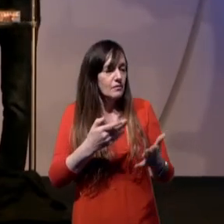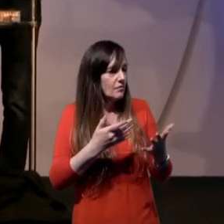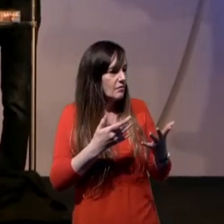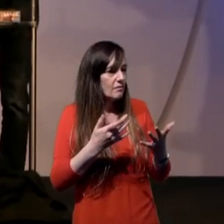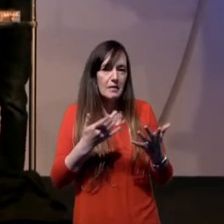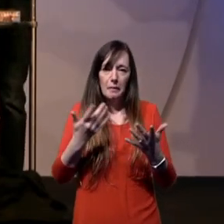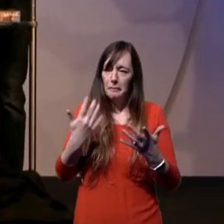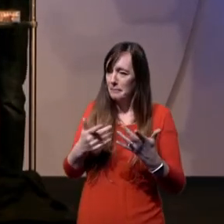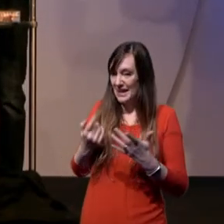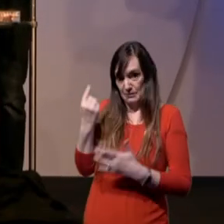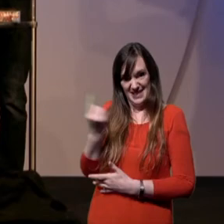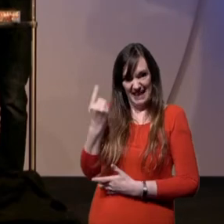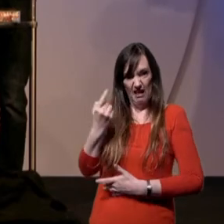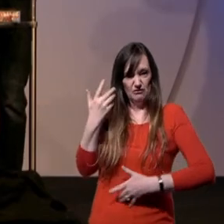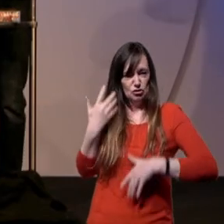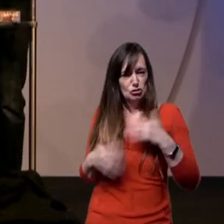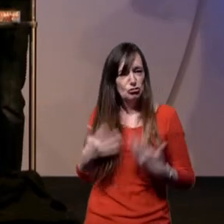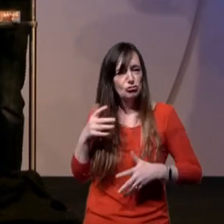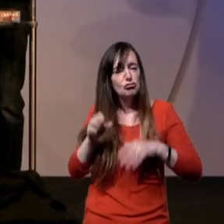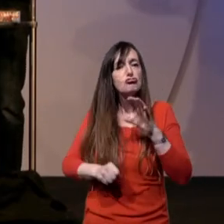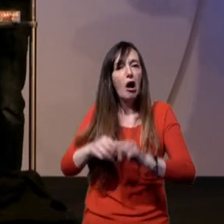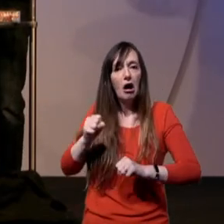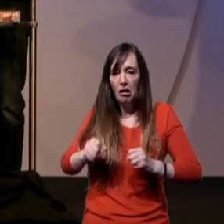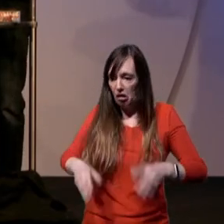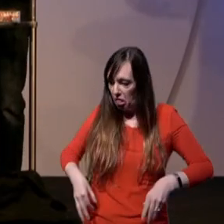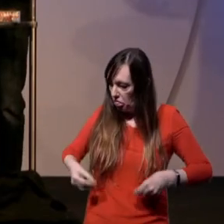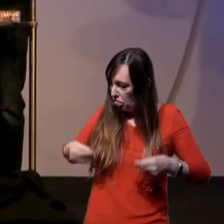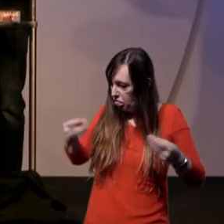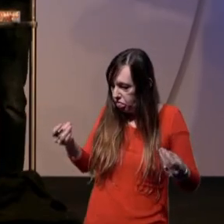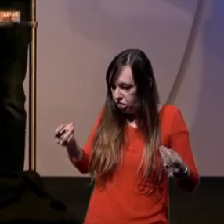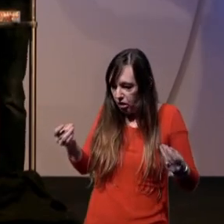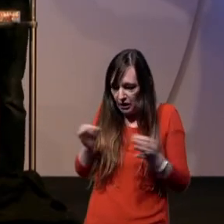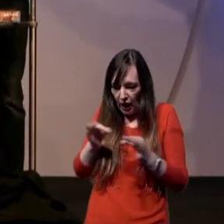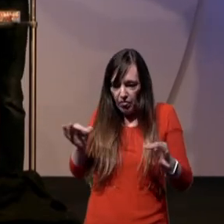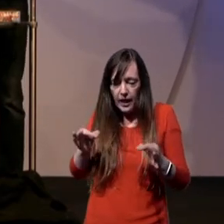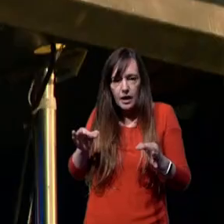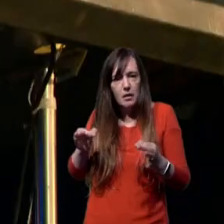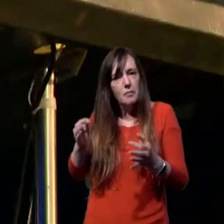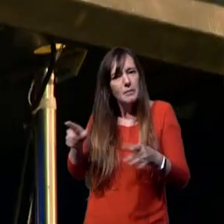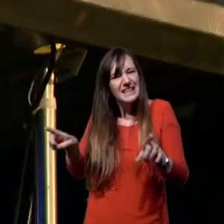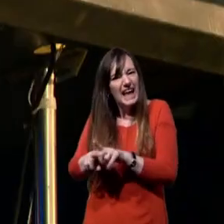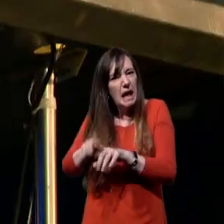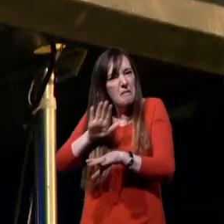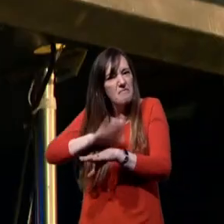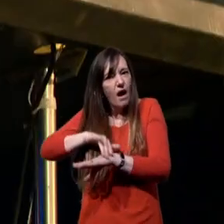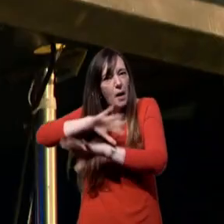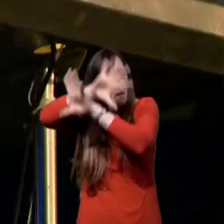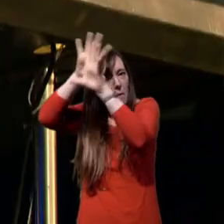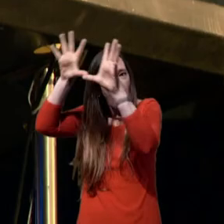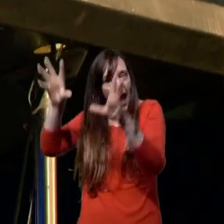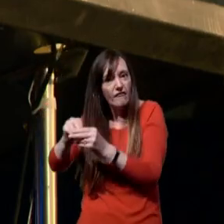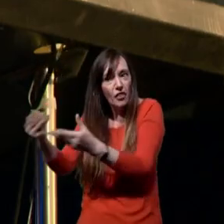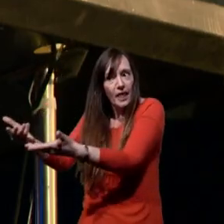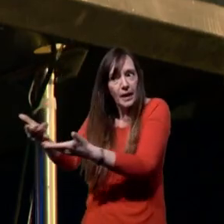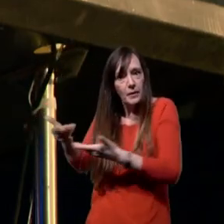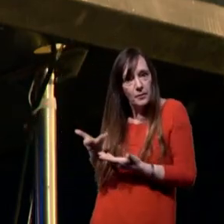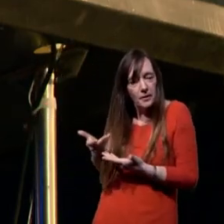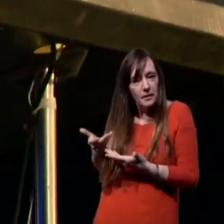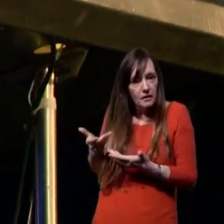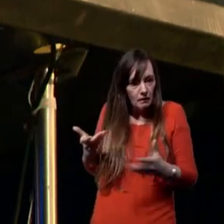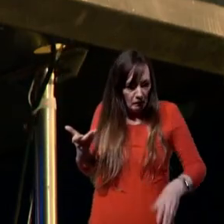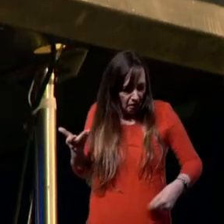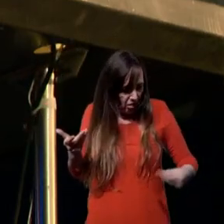he was struggling at the time, having nothing, yet possessing everything. Now look, I've had